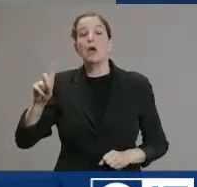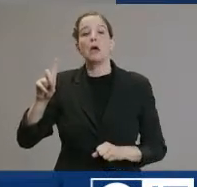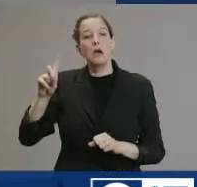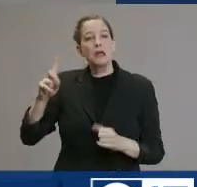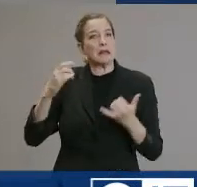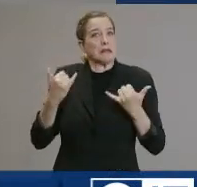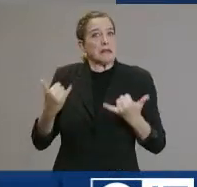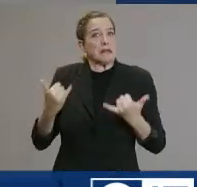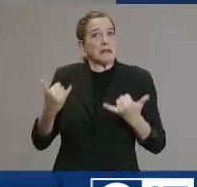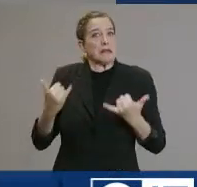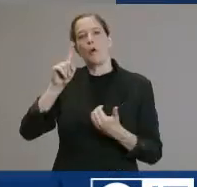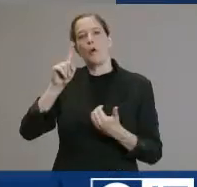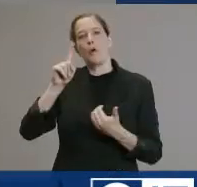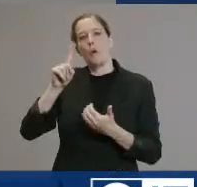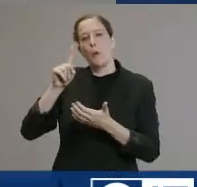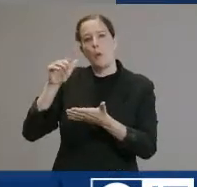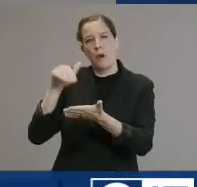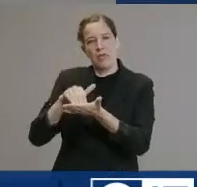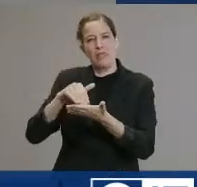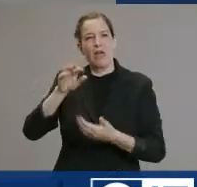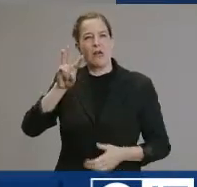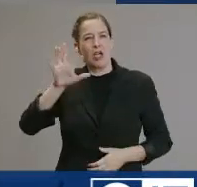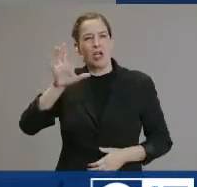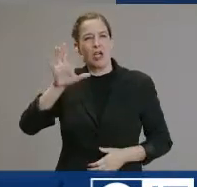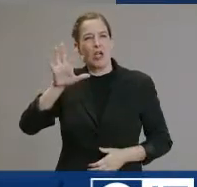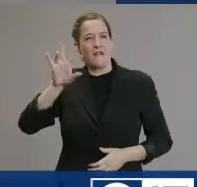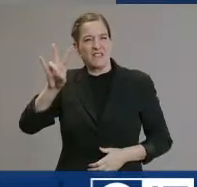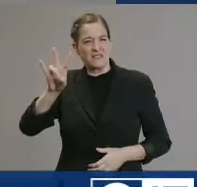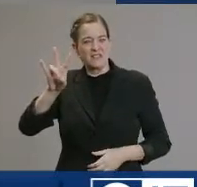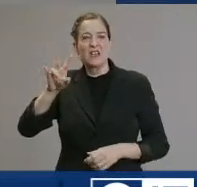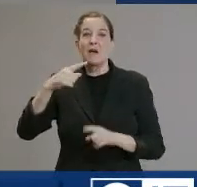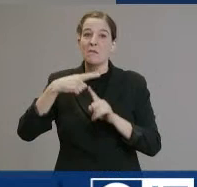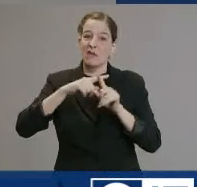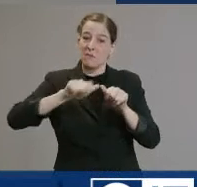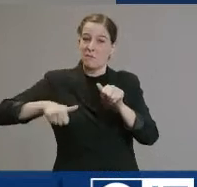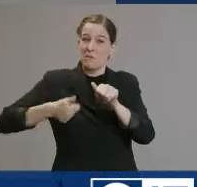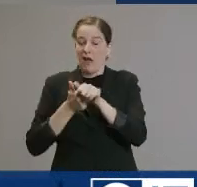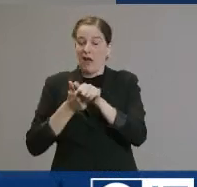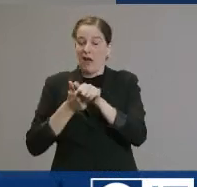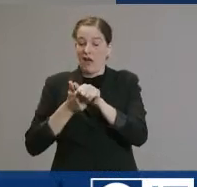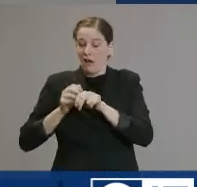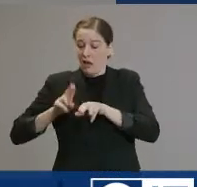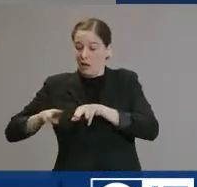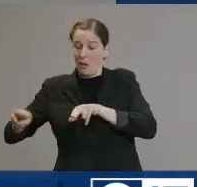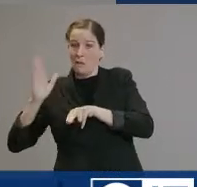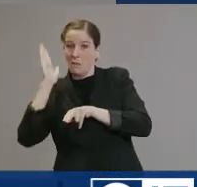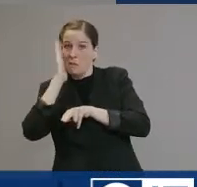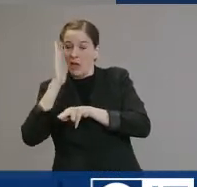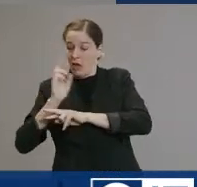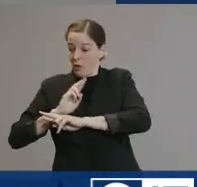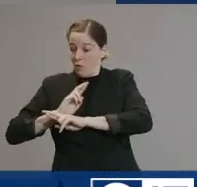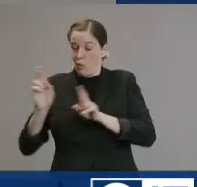1,657, plus 600 additional surge beds that would be available